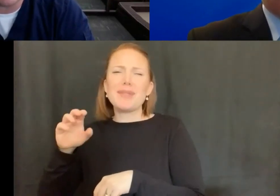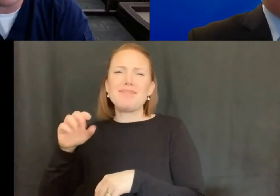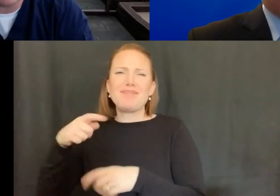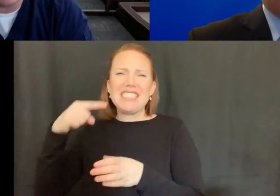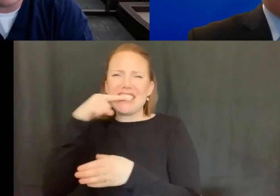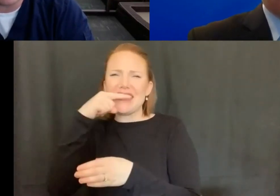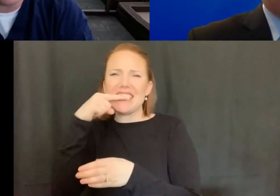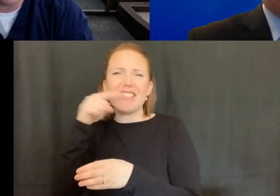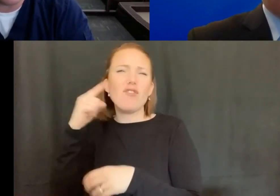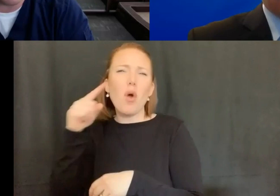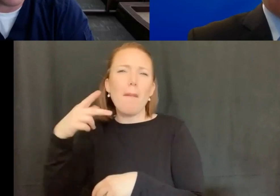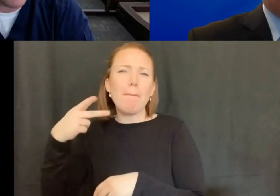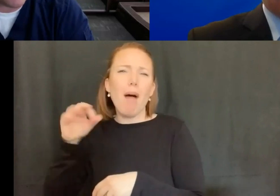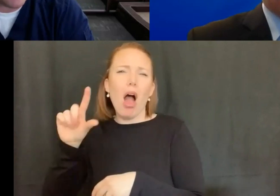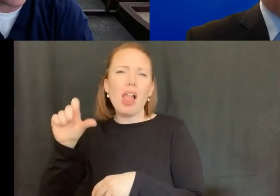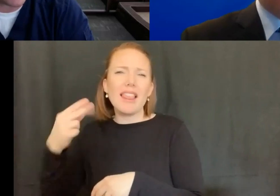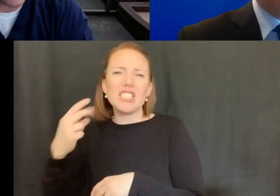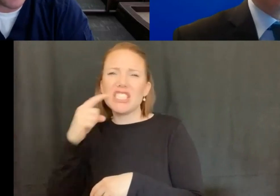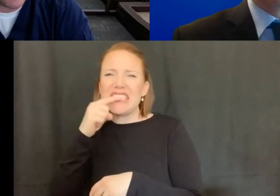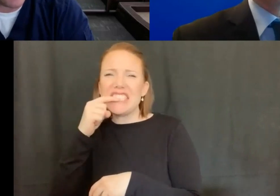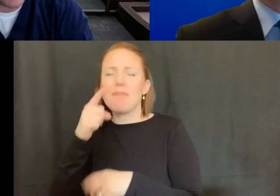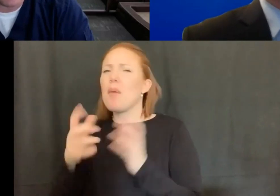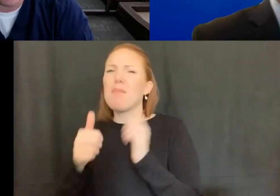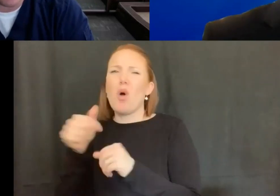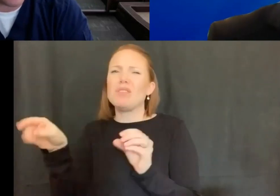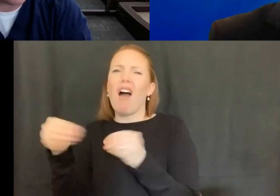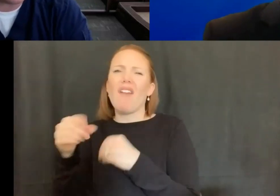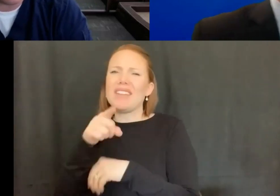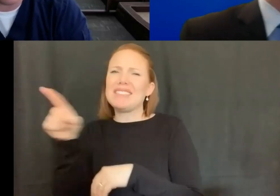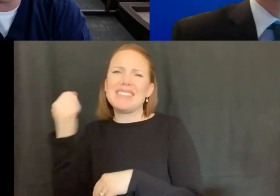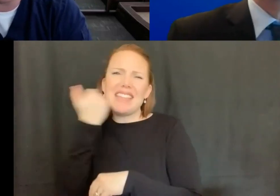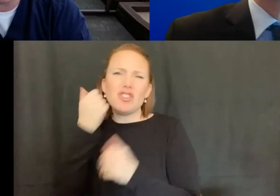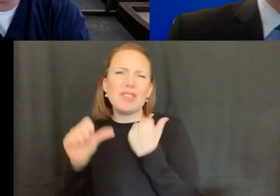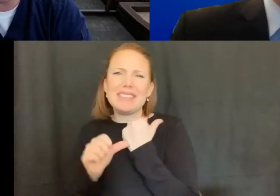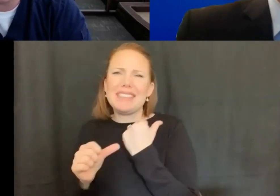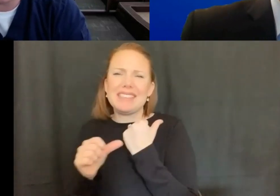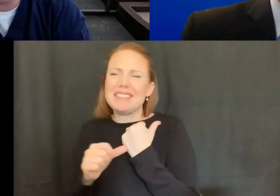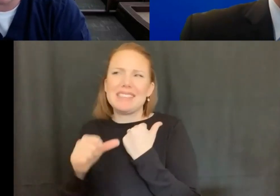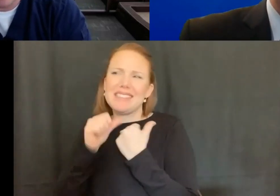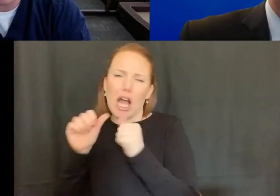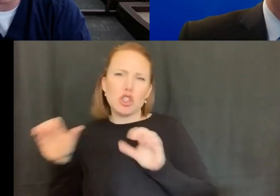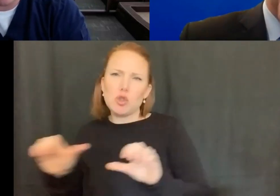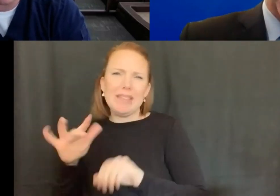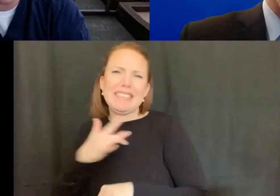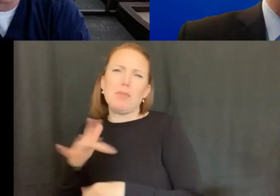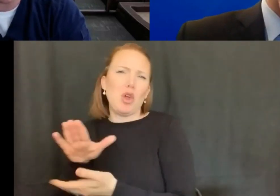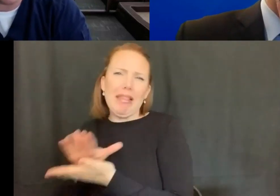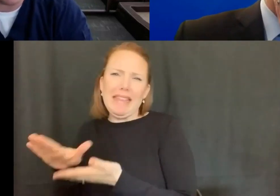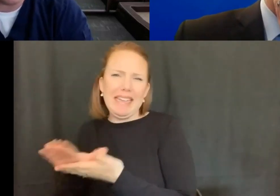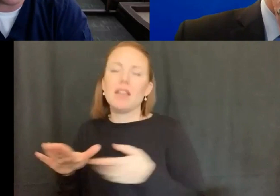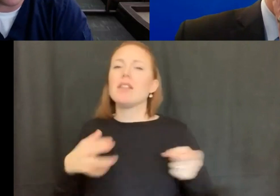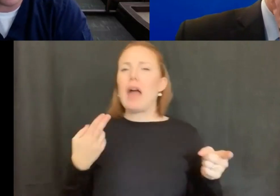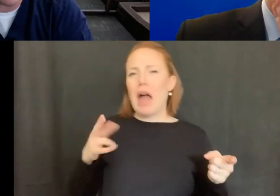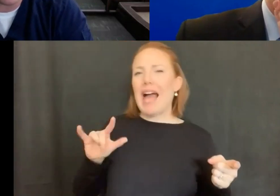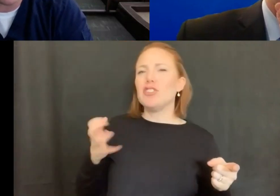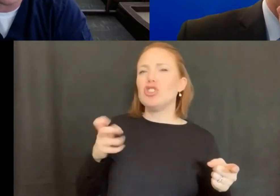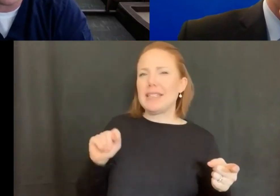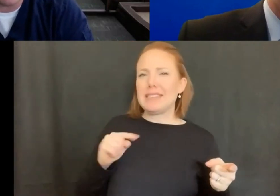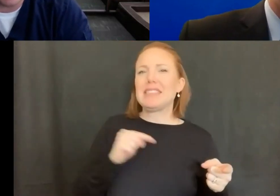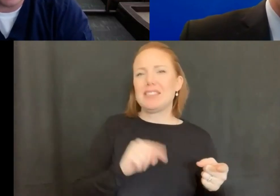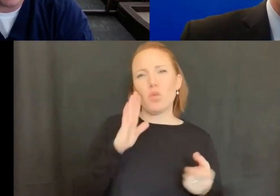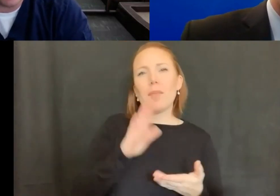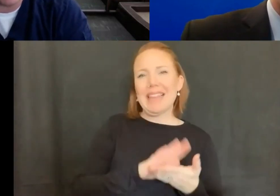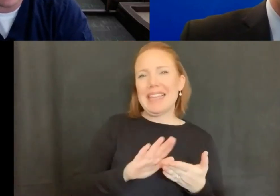whatever. I don't think you're going to find many practices where the dental assistant's doing all of that. And mostly it's the hygienists can be doing that for their own patients.